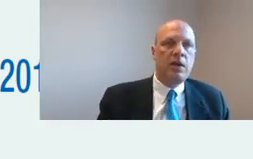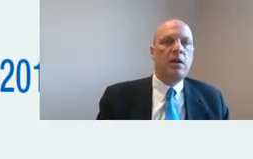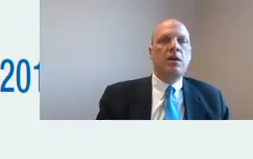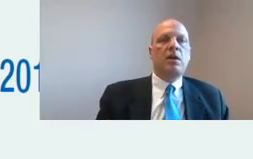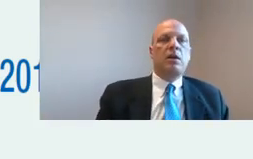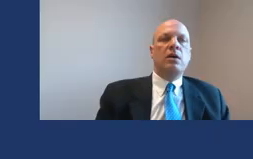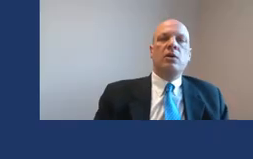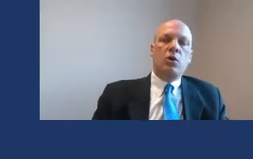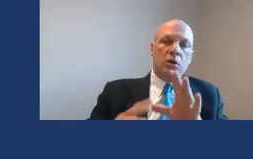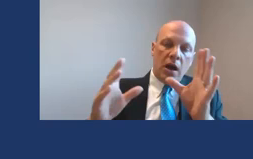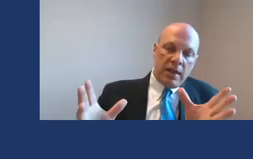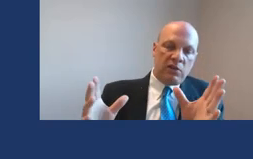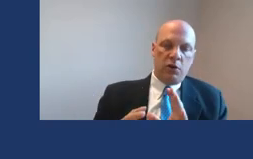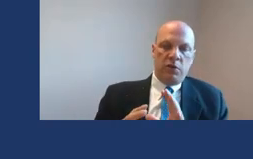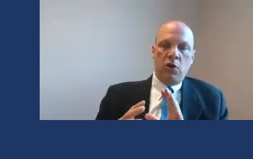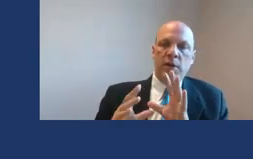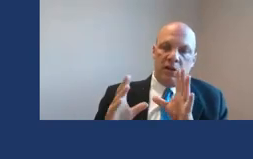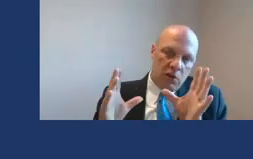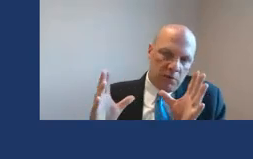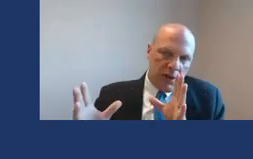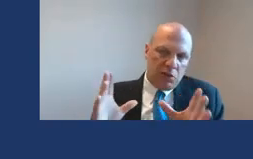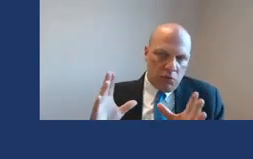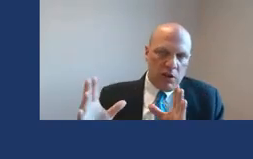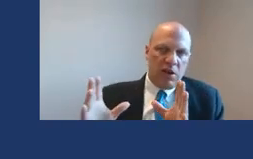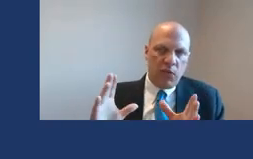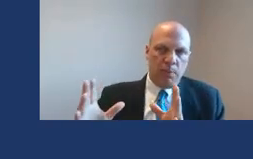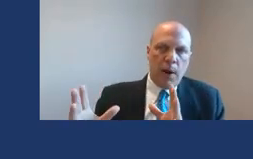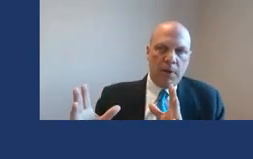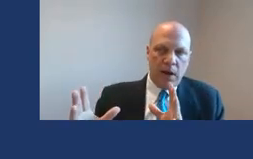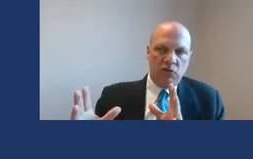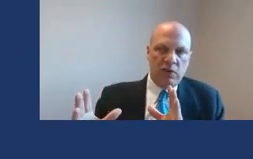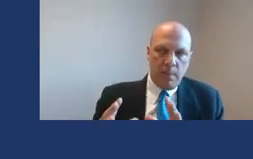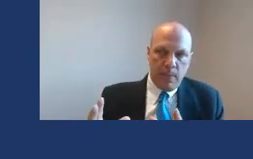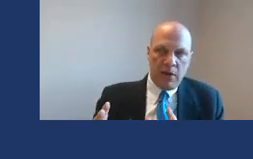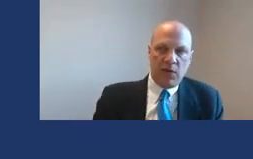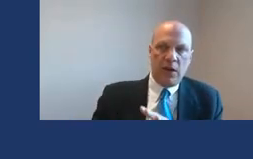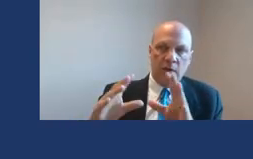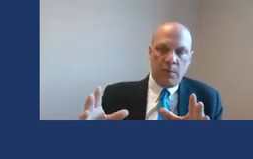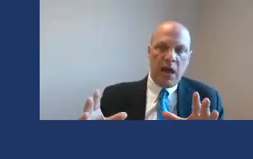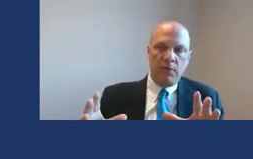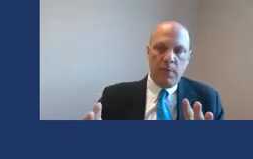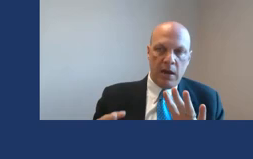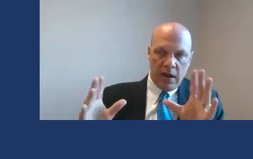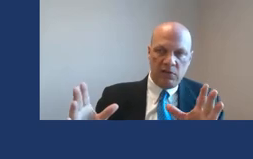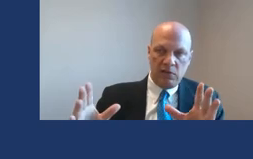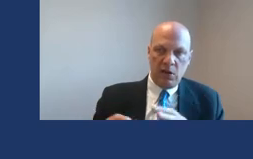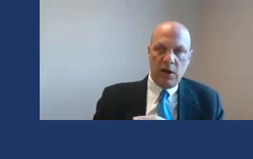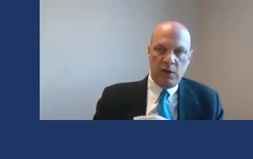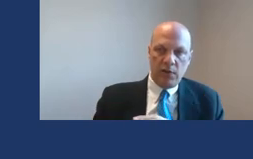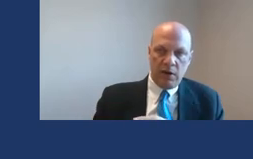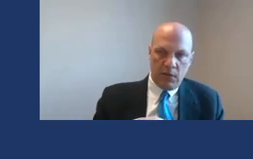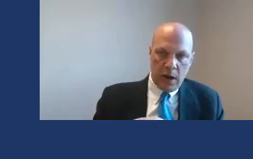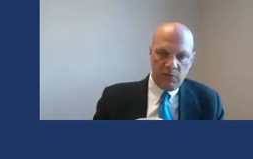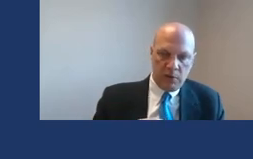them. And that's worth noting because there are really three different populations that benefit from having MAID as a